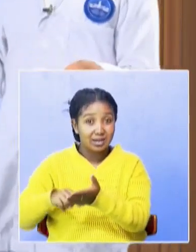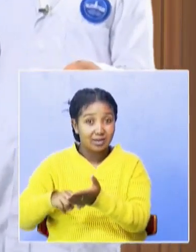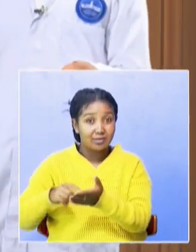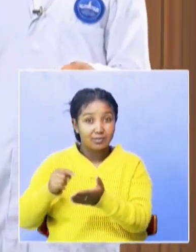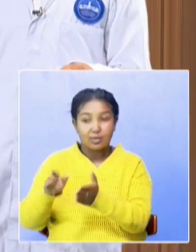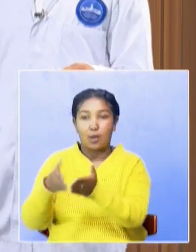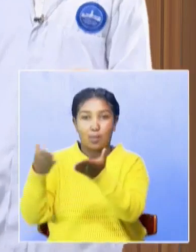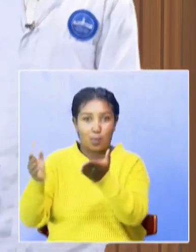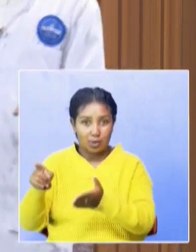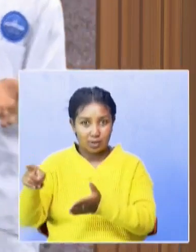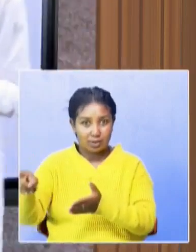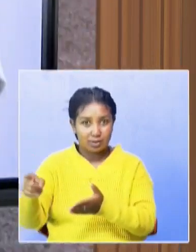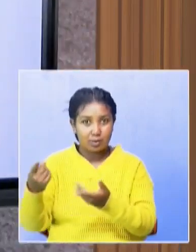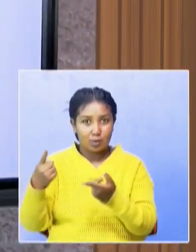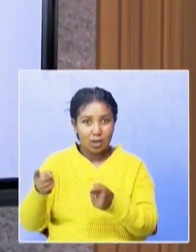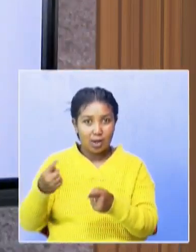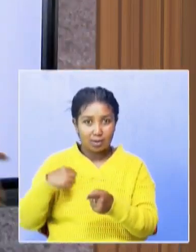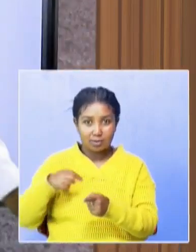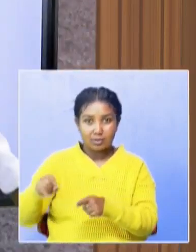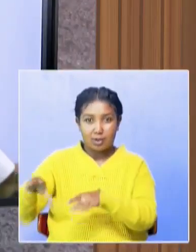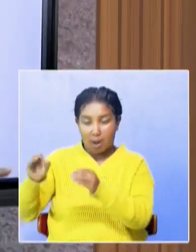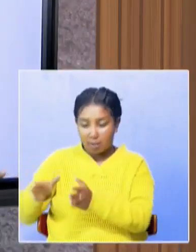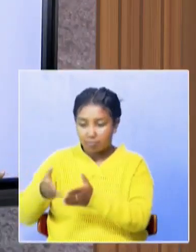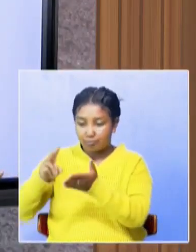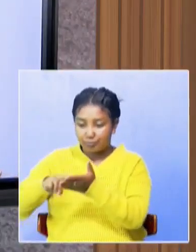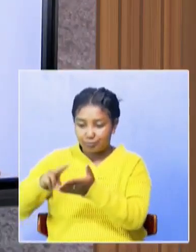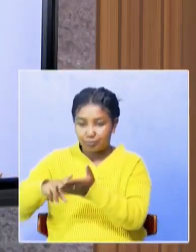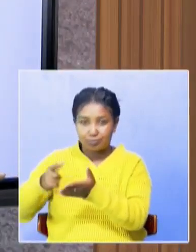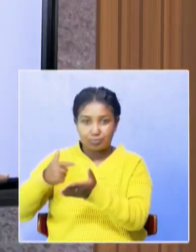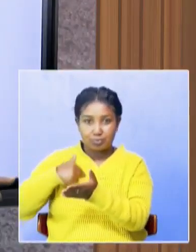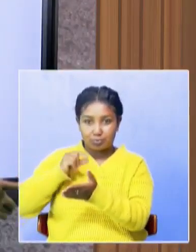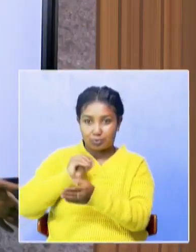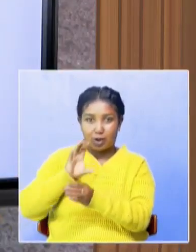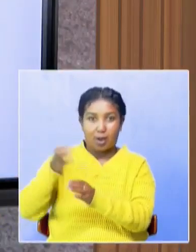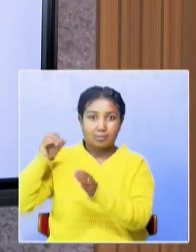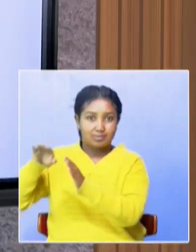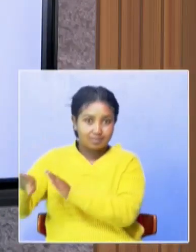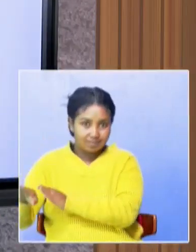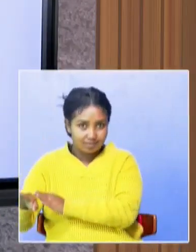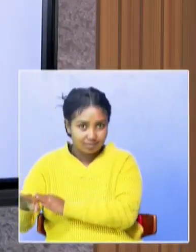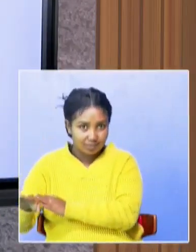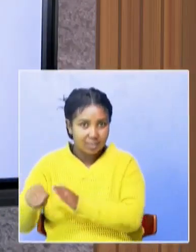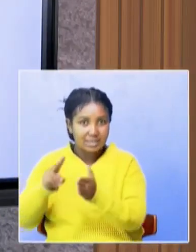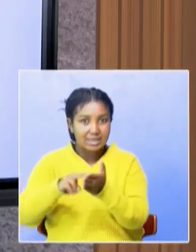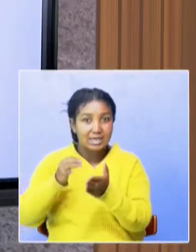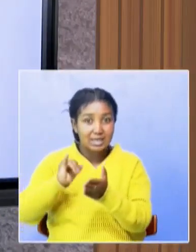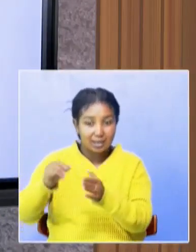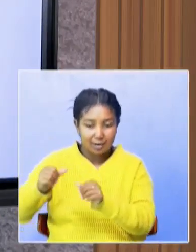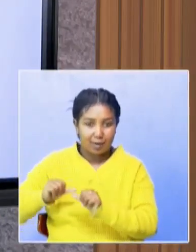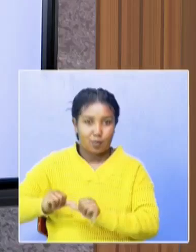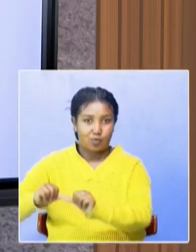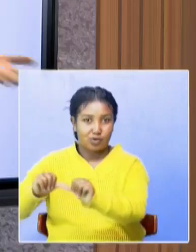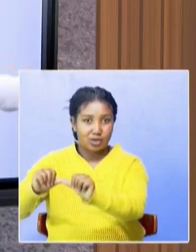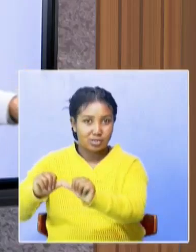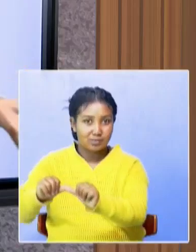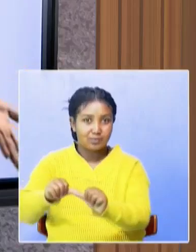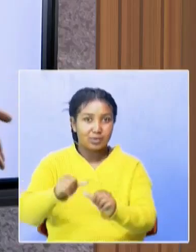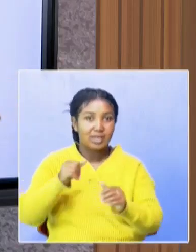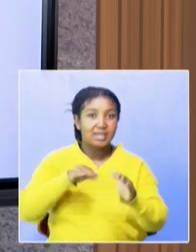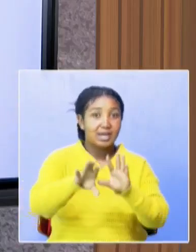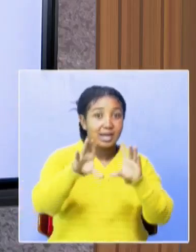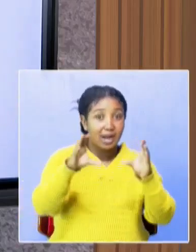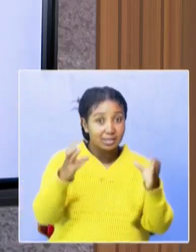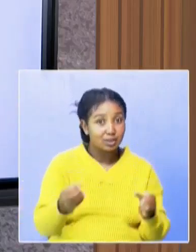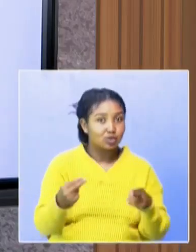their book when I entered the class. Okay? So, reading is just long action and entering in the